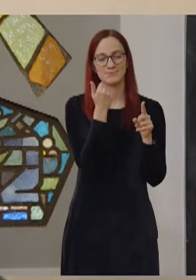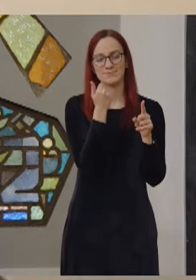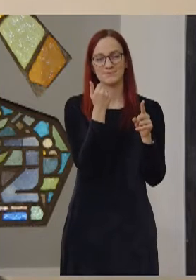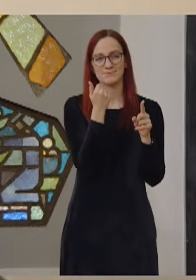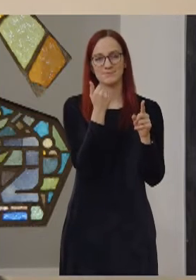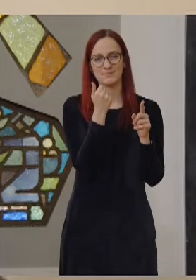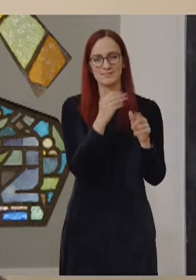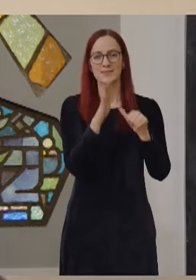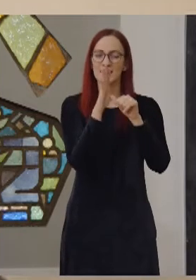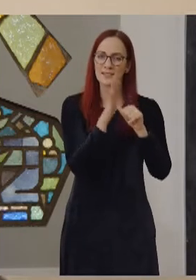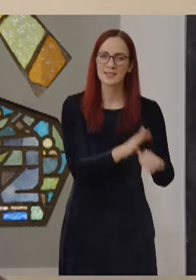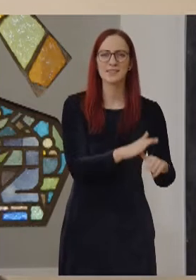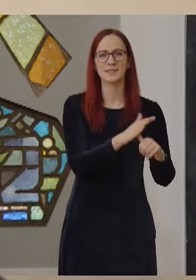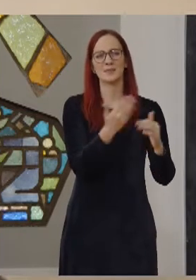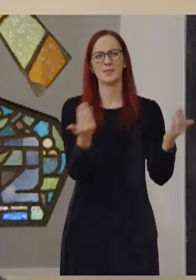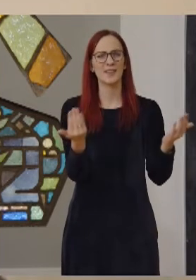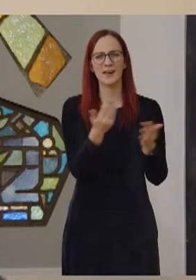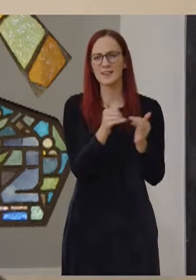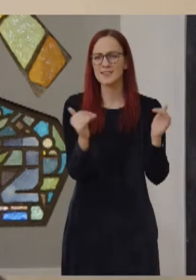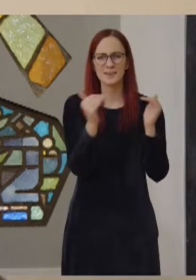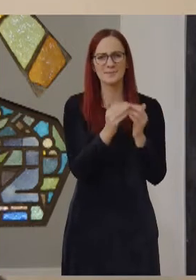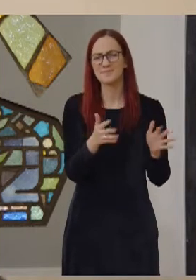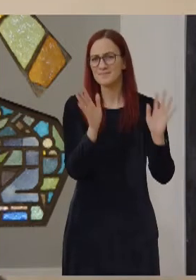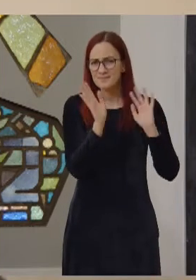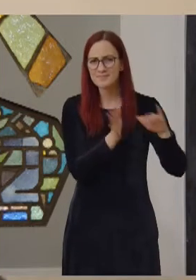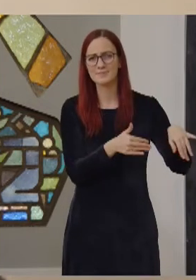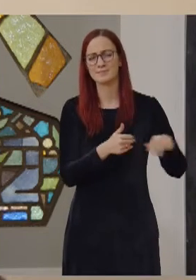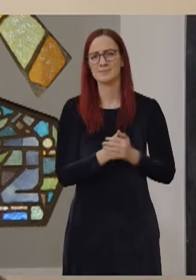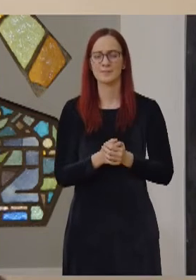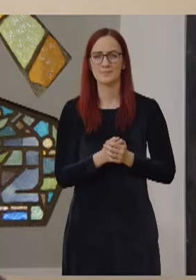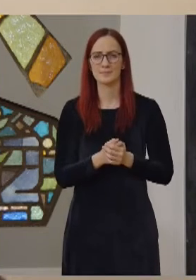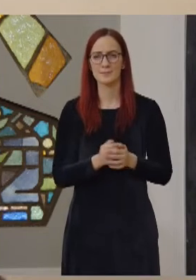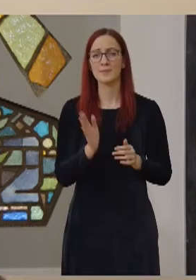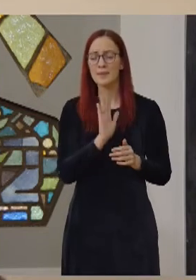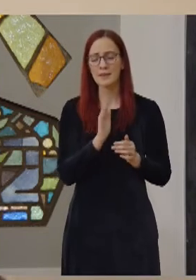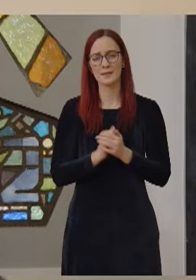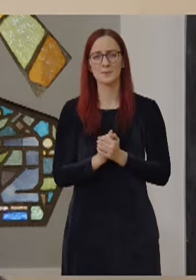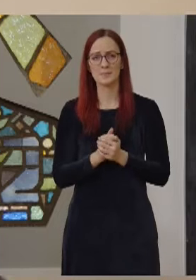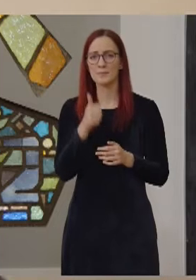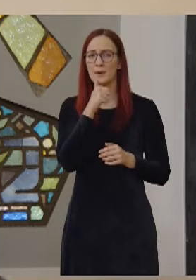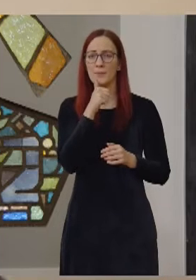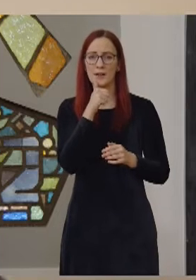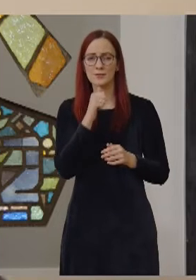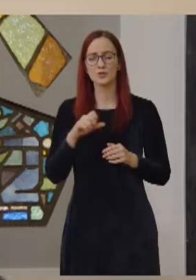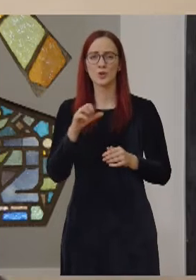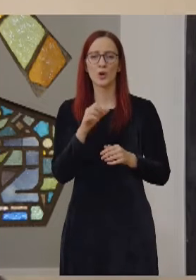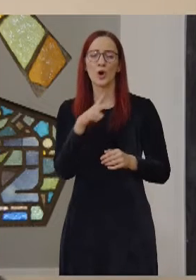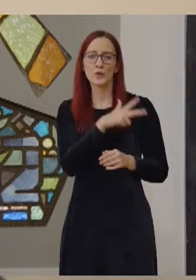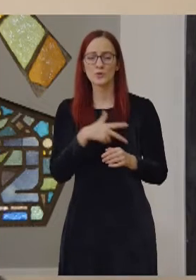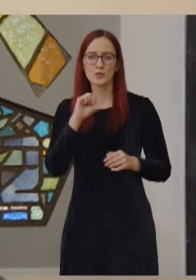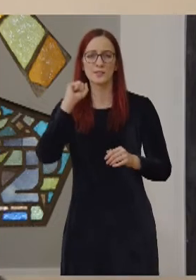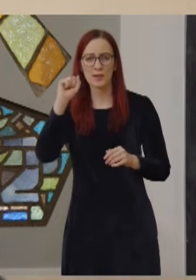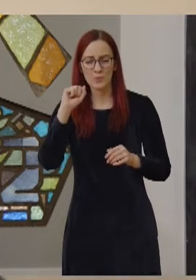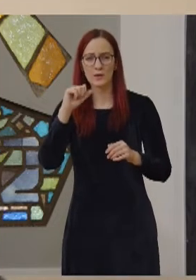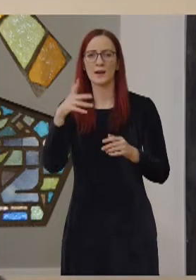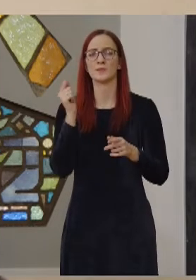Conservative Party, because they did not include any provisions related to women. The